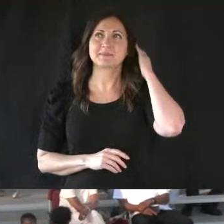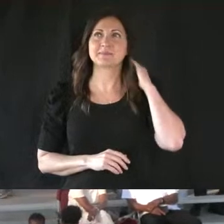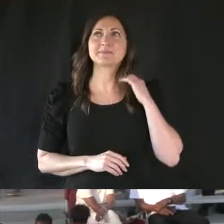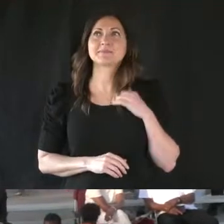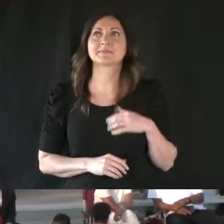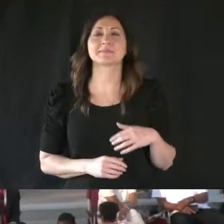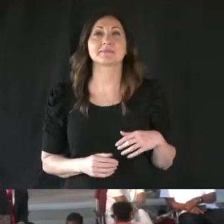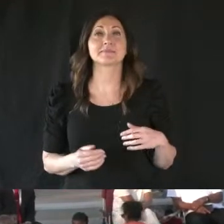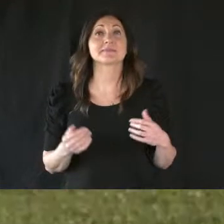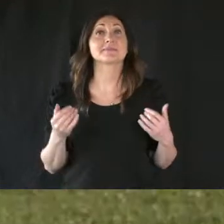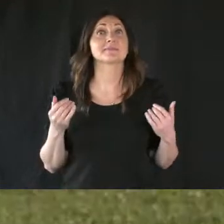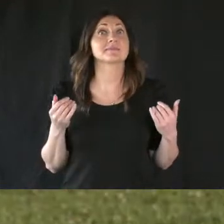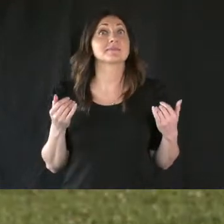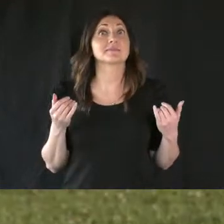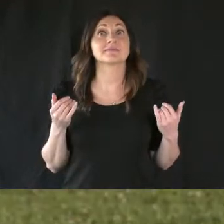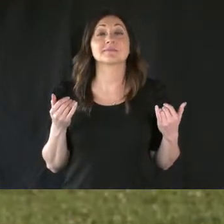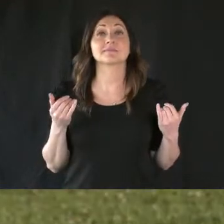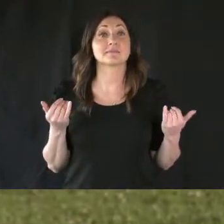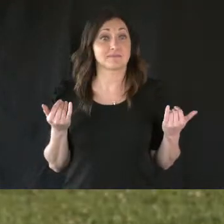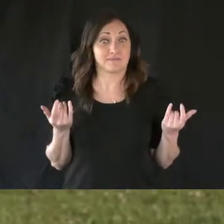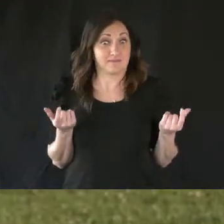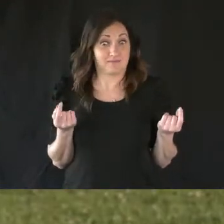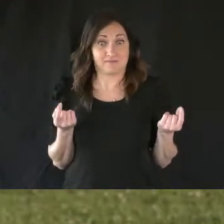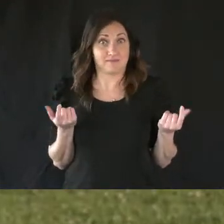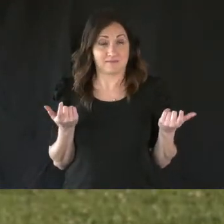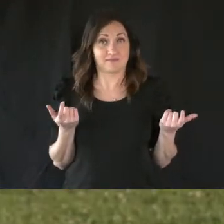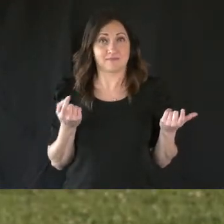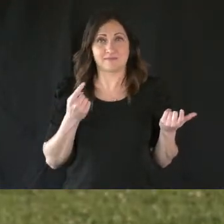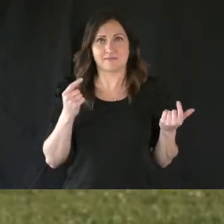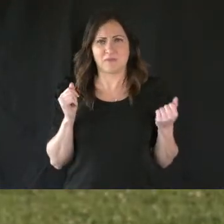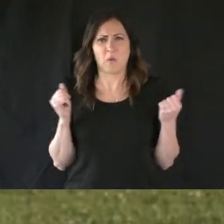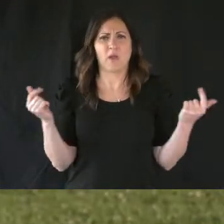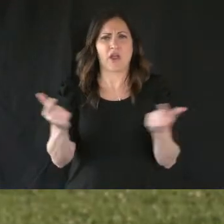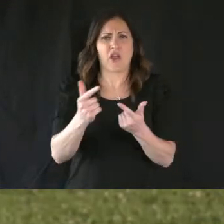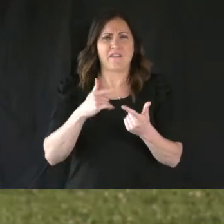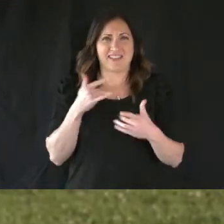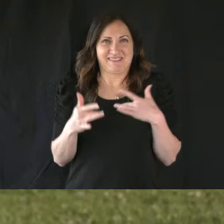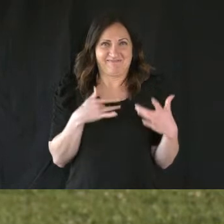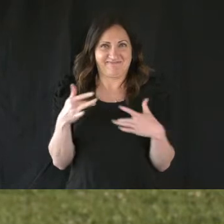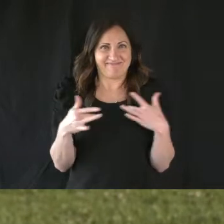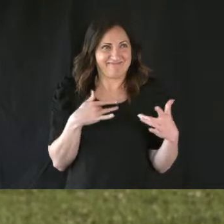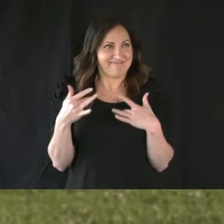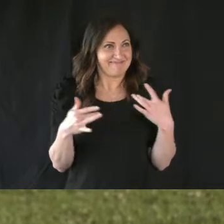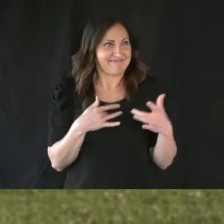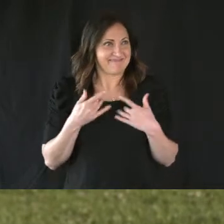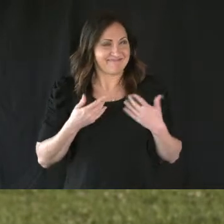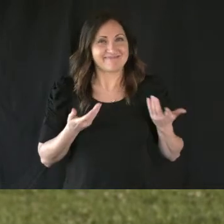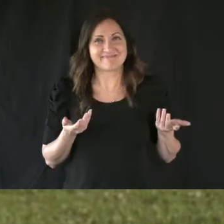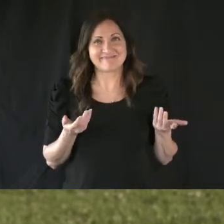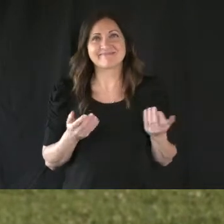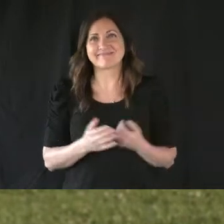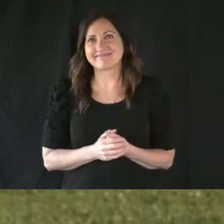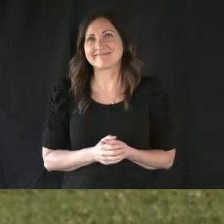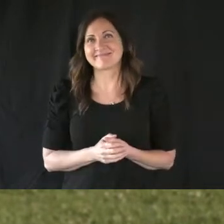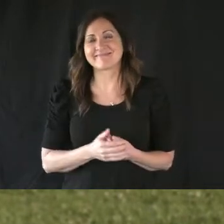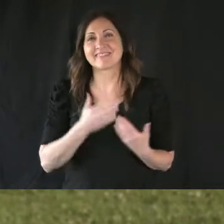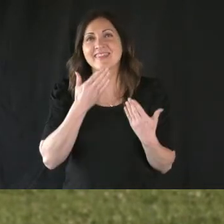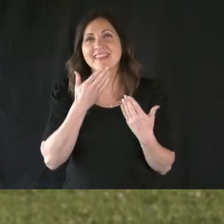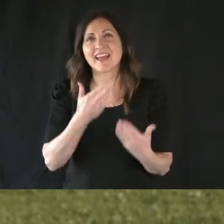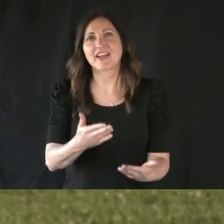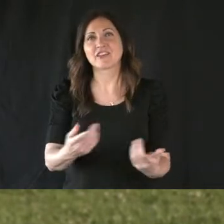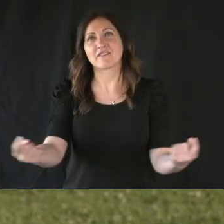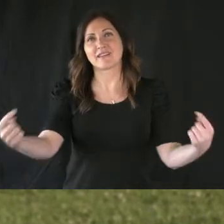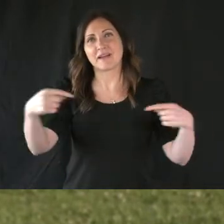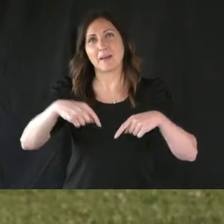This afternoon, we share the joy of commencement with all of you. Thank you for